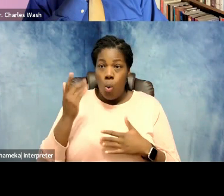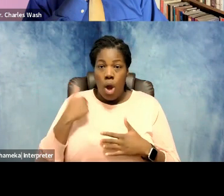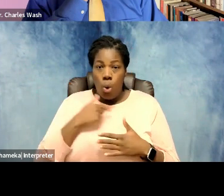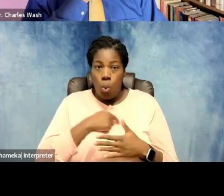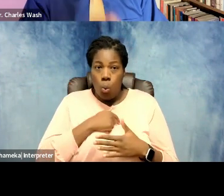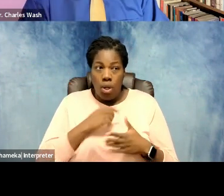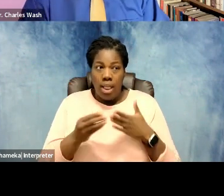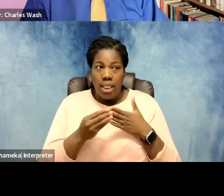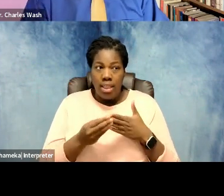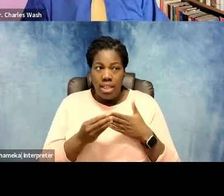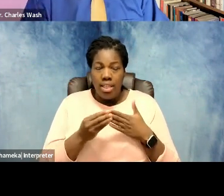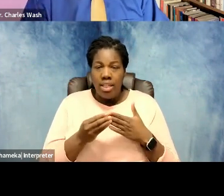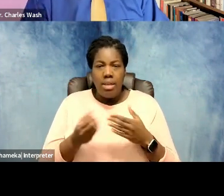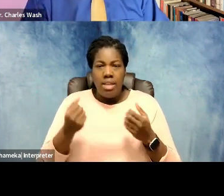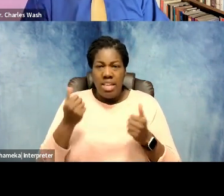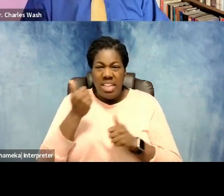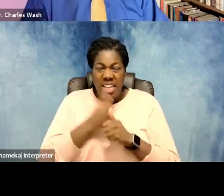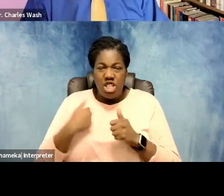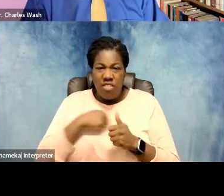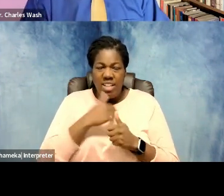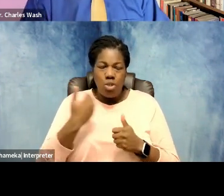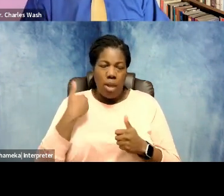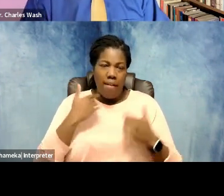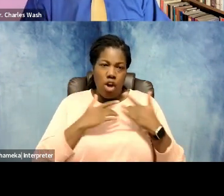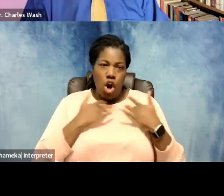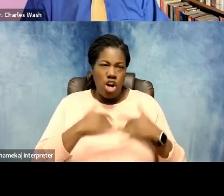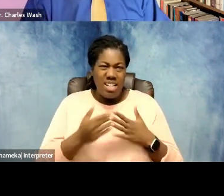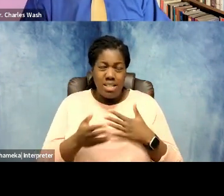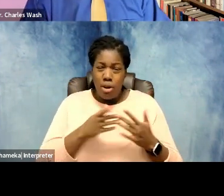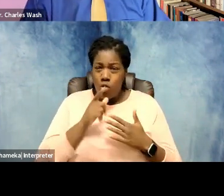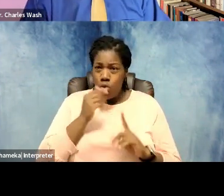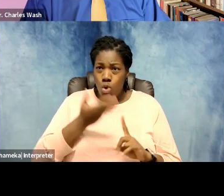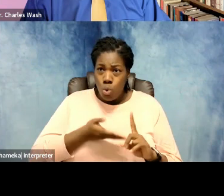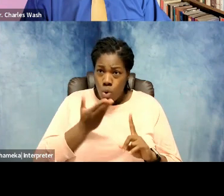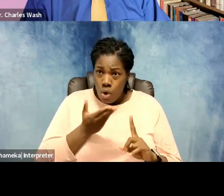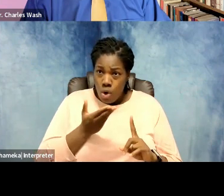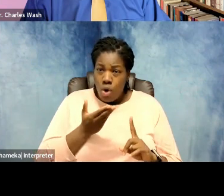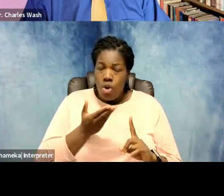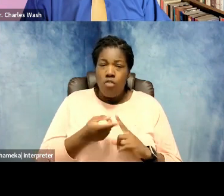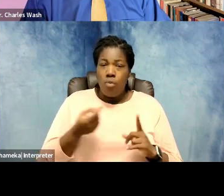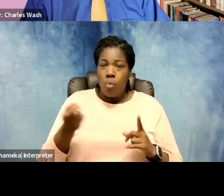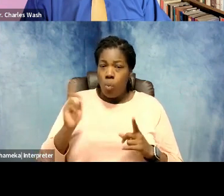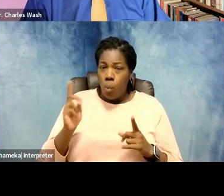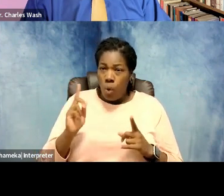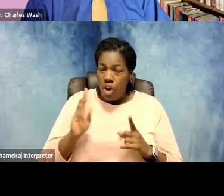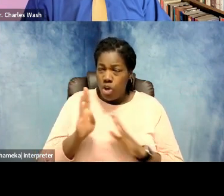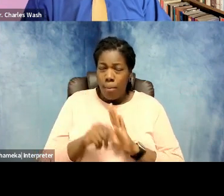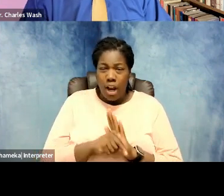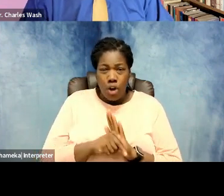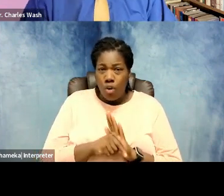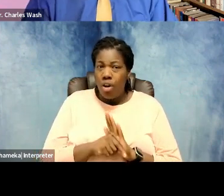what we do, you know, each of us has a heart, right, regardless of who you are, where you're from, and what your background